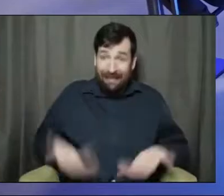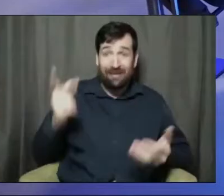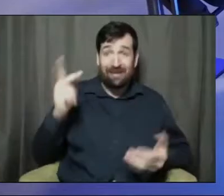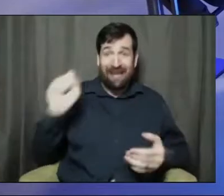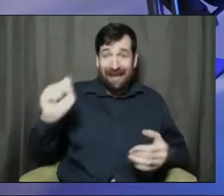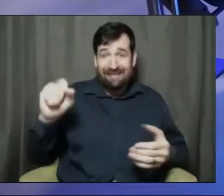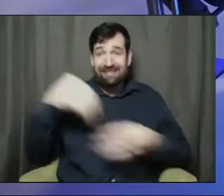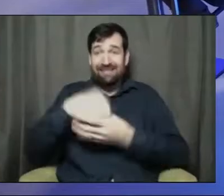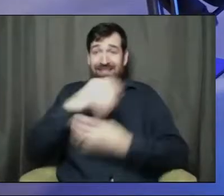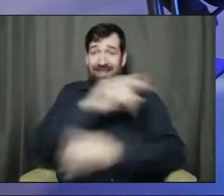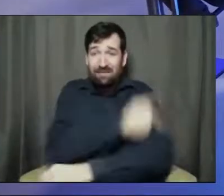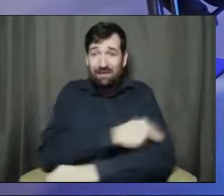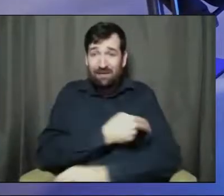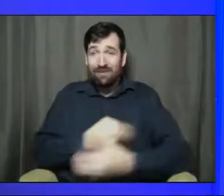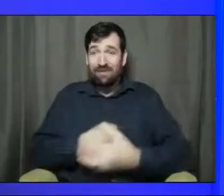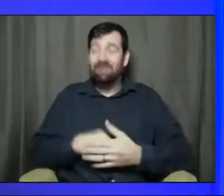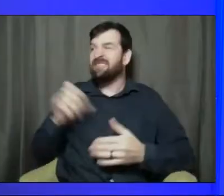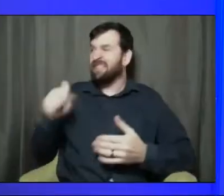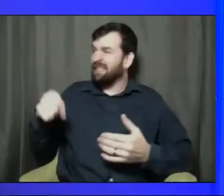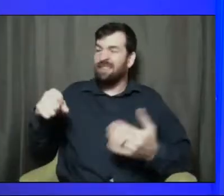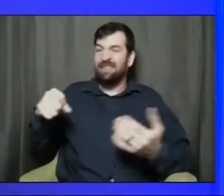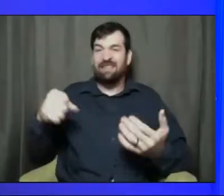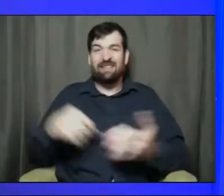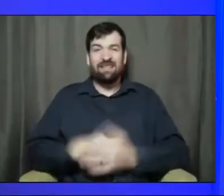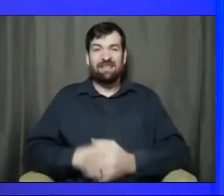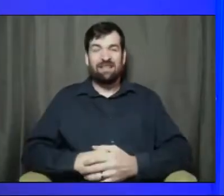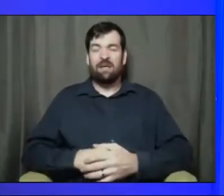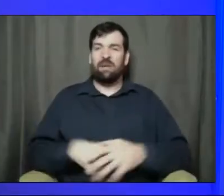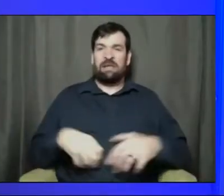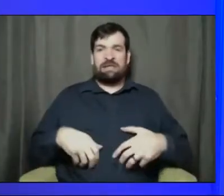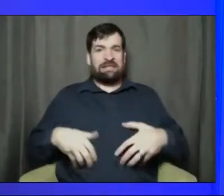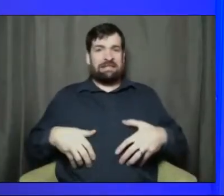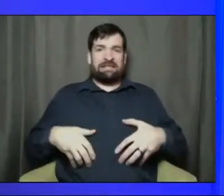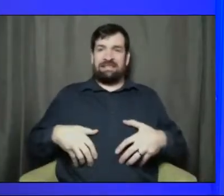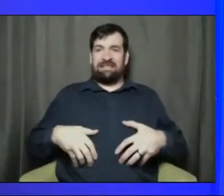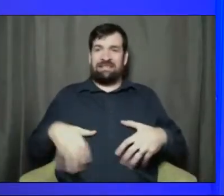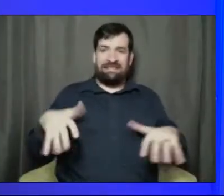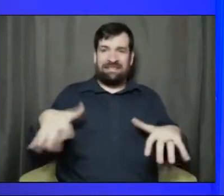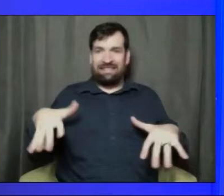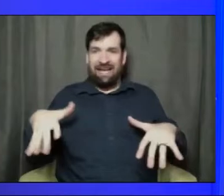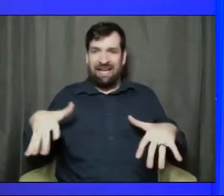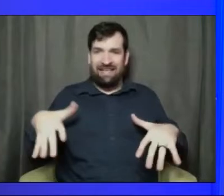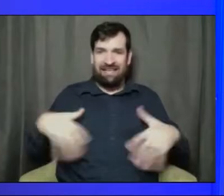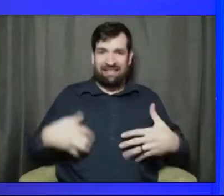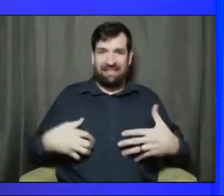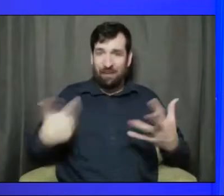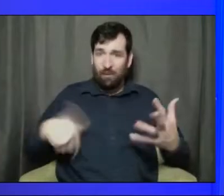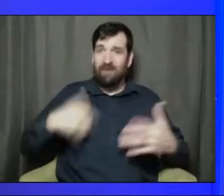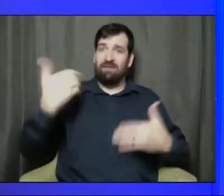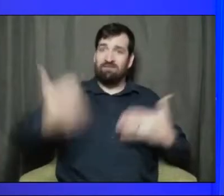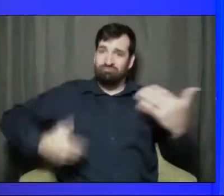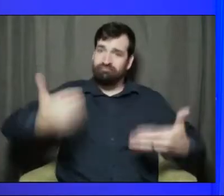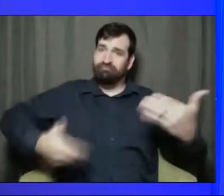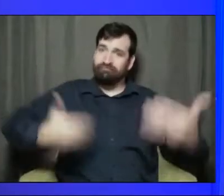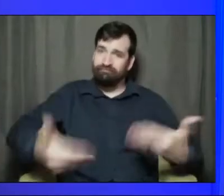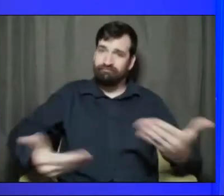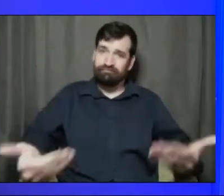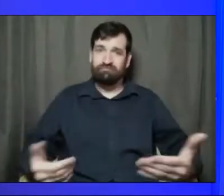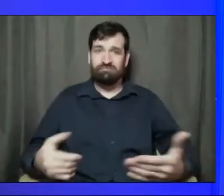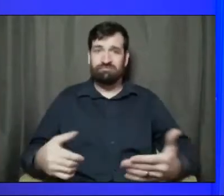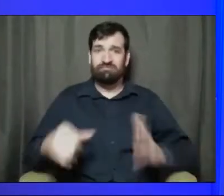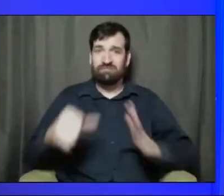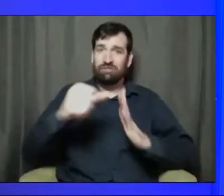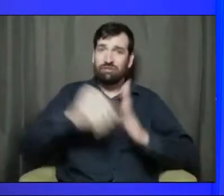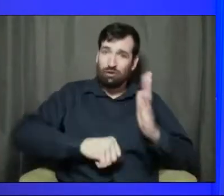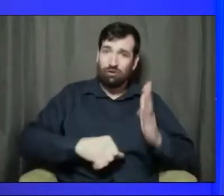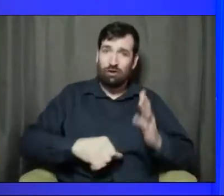hospital? Yeah, there is a certain anxiety of seeing someone that we've taken through this medical process and surgical process. But like, what